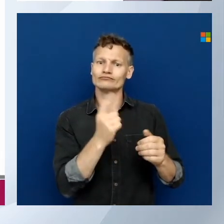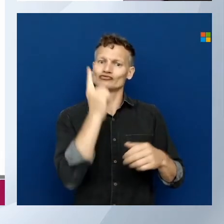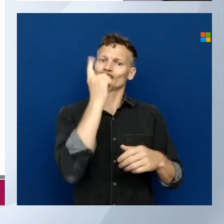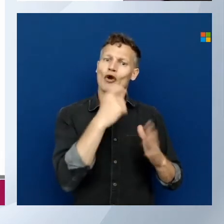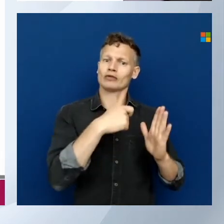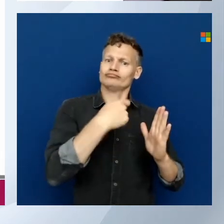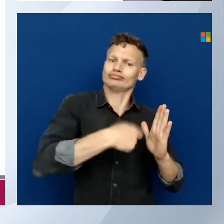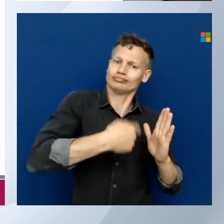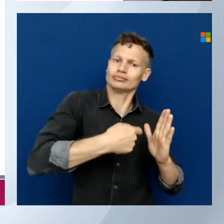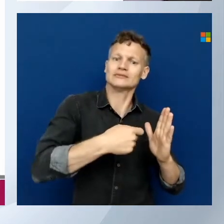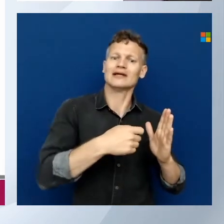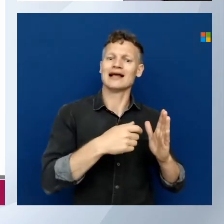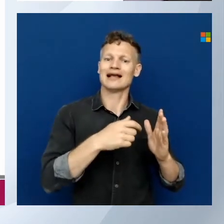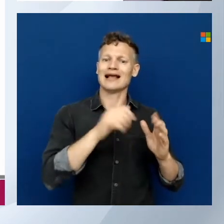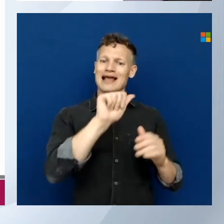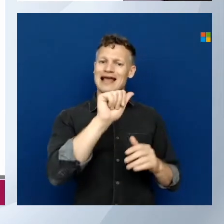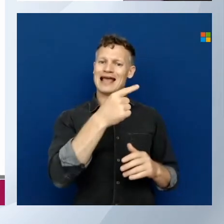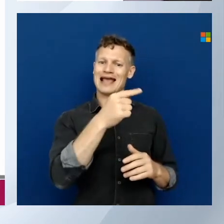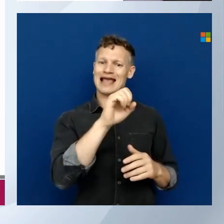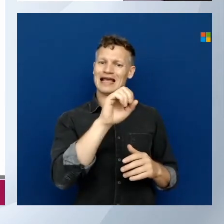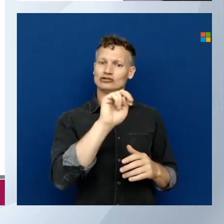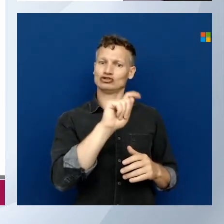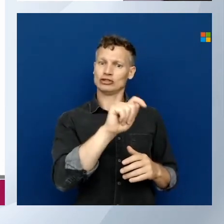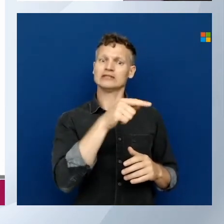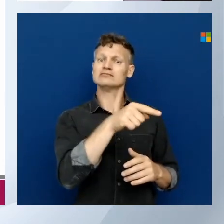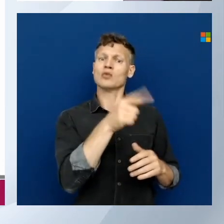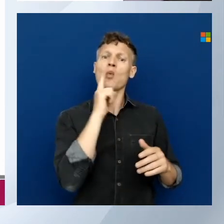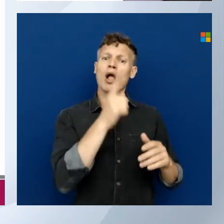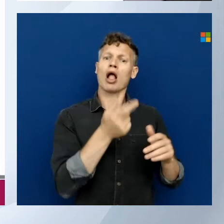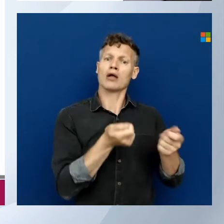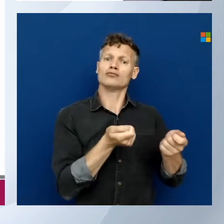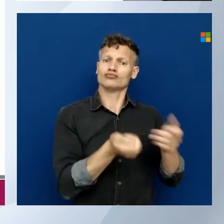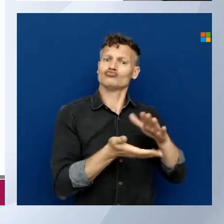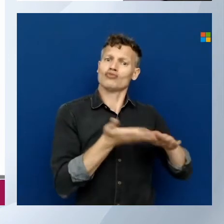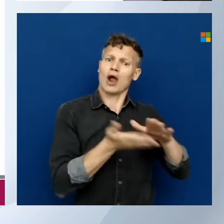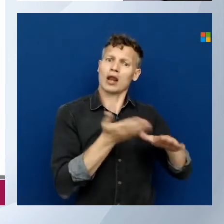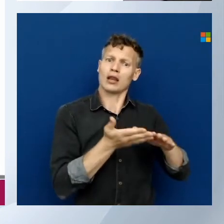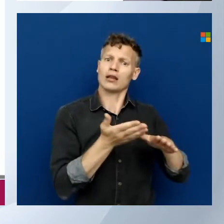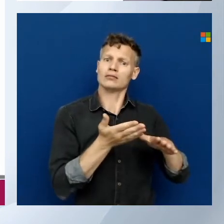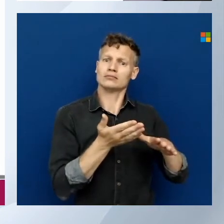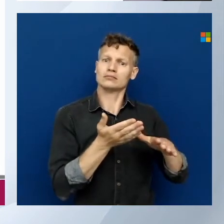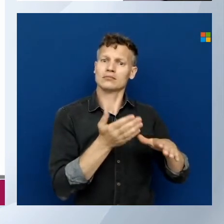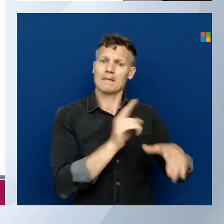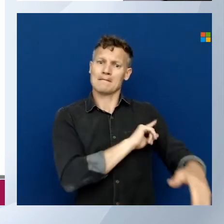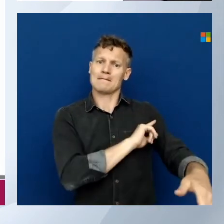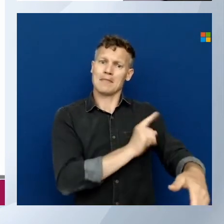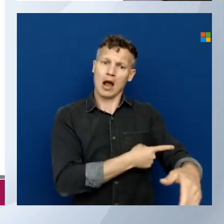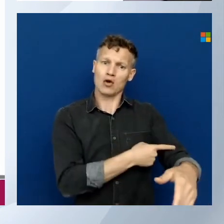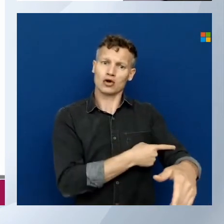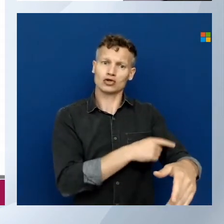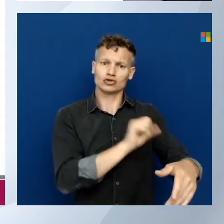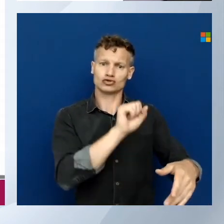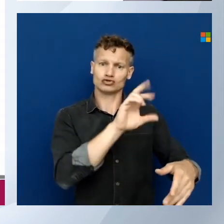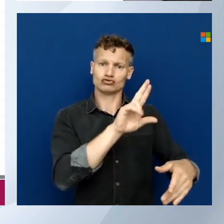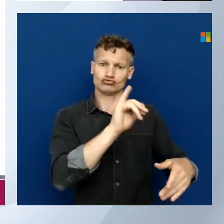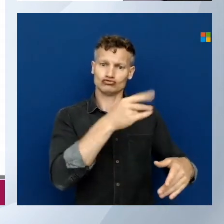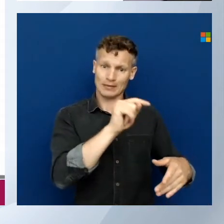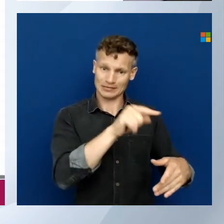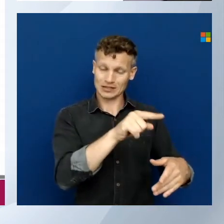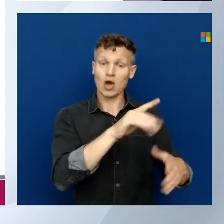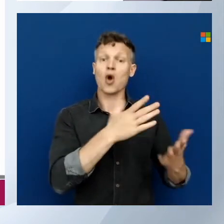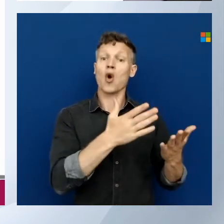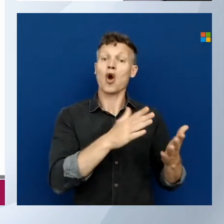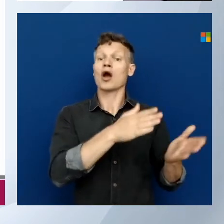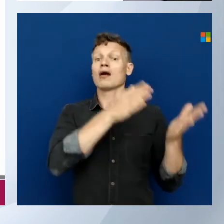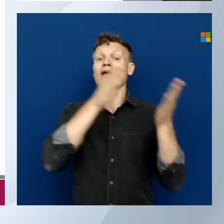you. Or you can use a predefined hybrid worker that you can control and manage yourself.